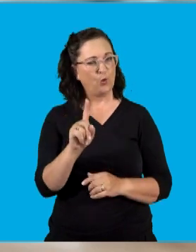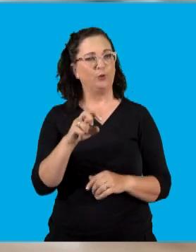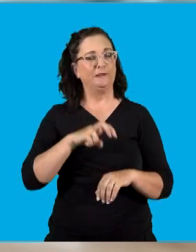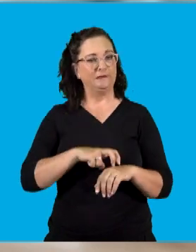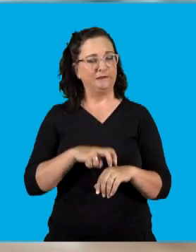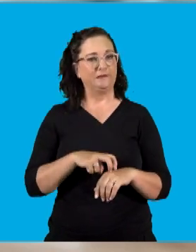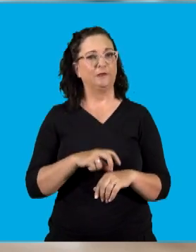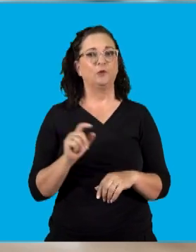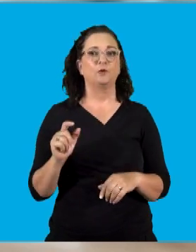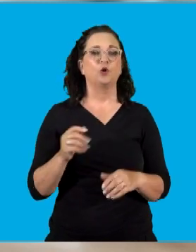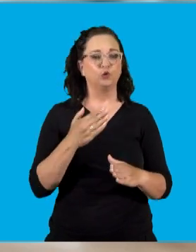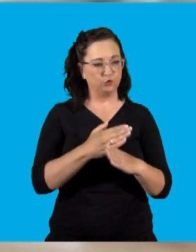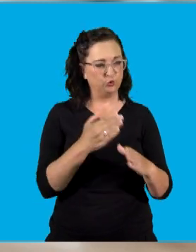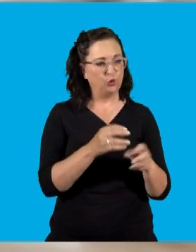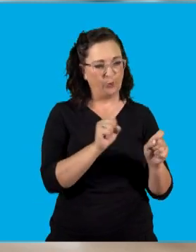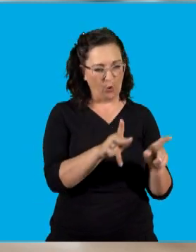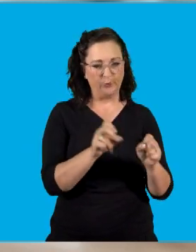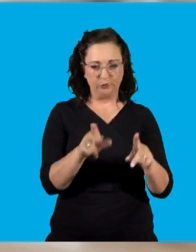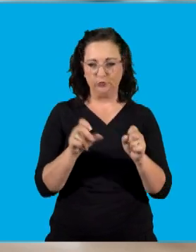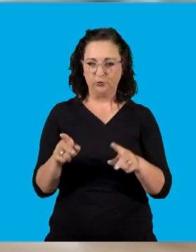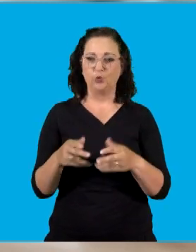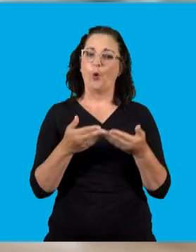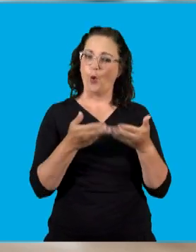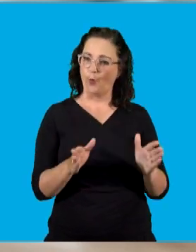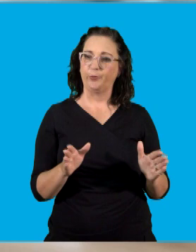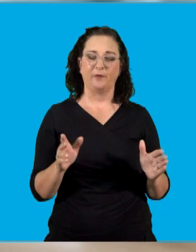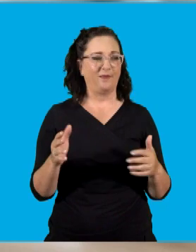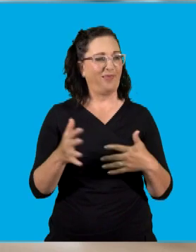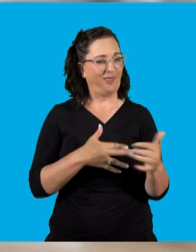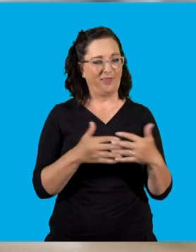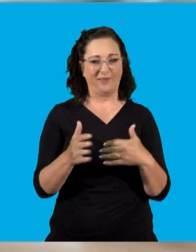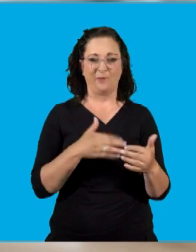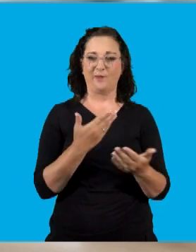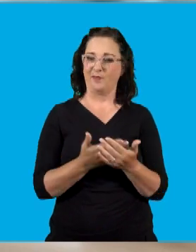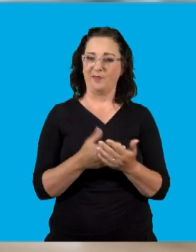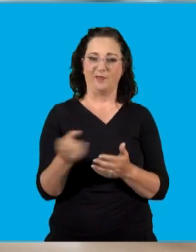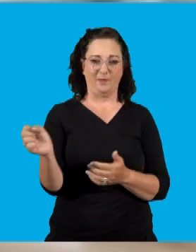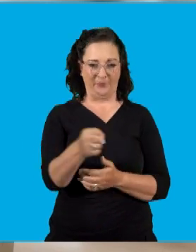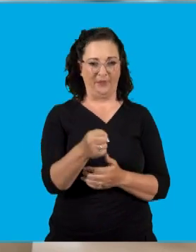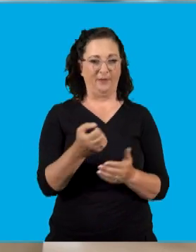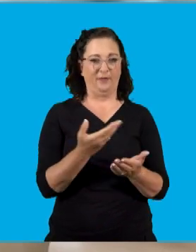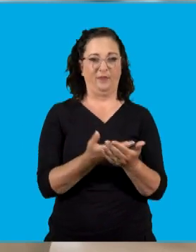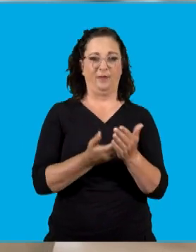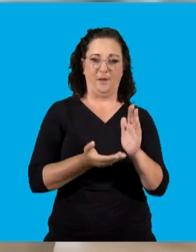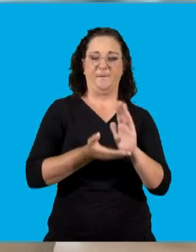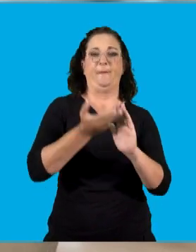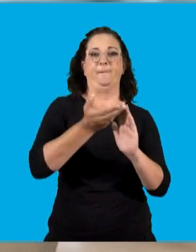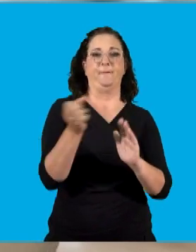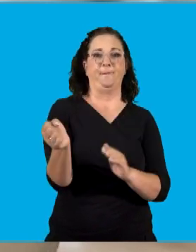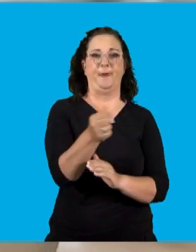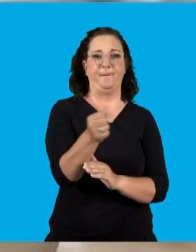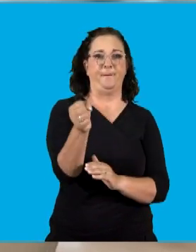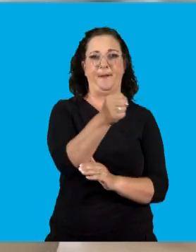workplace, so it simply means that job opportunities are going to be open for everyone in terms of being promoted in the